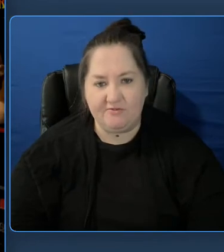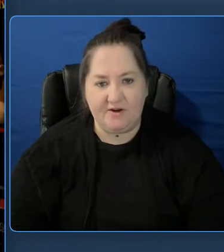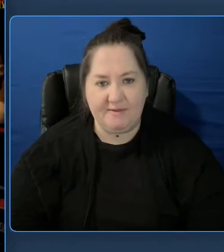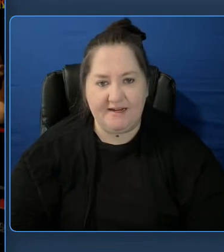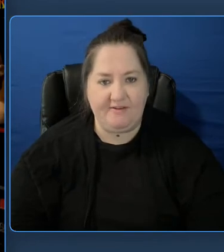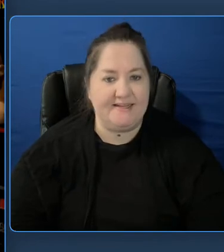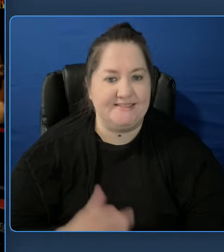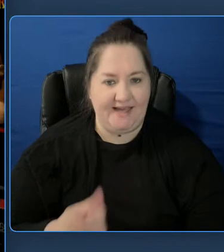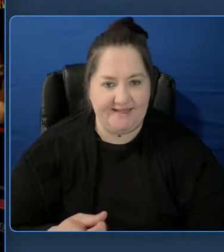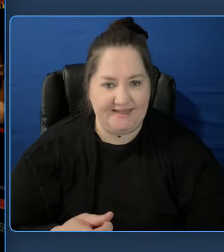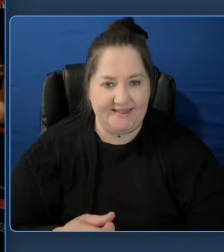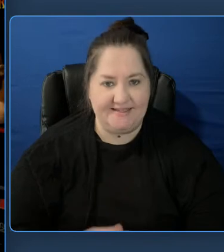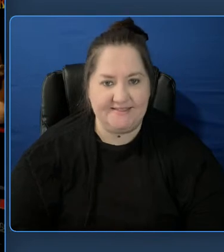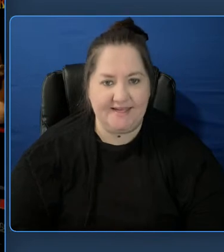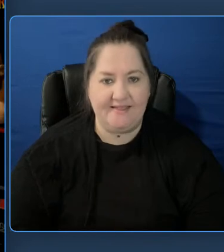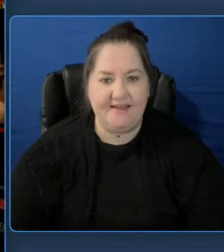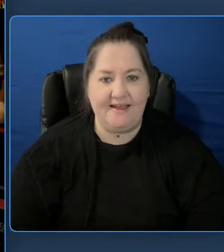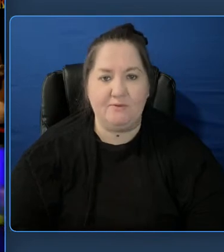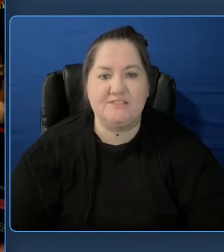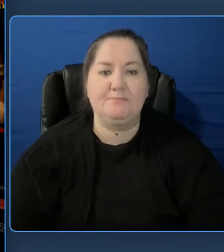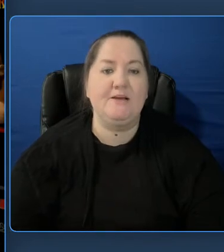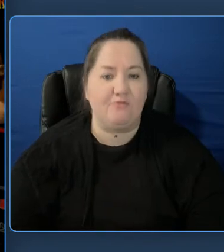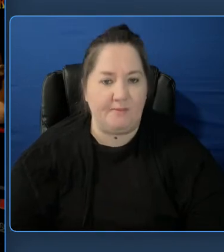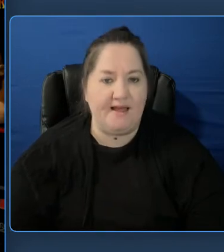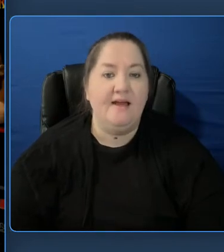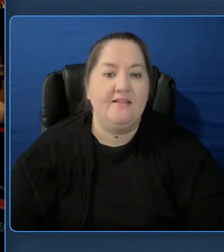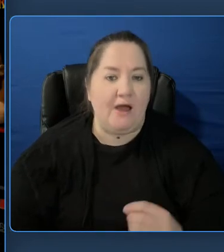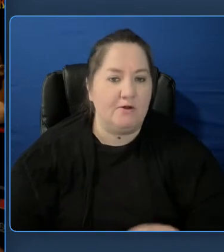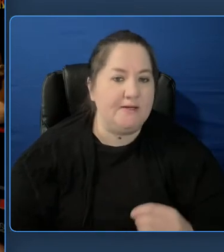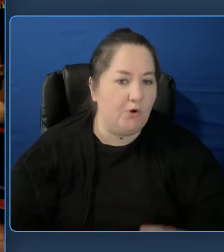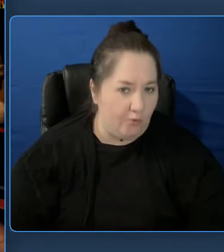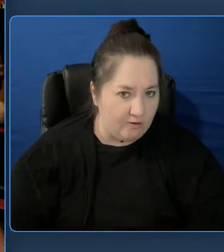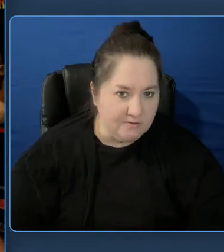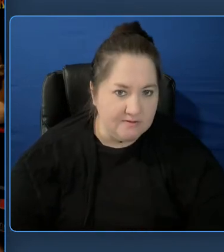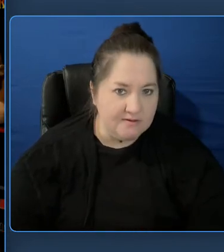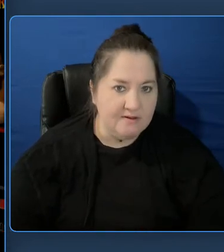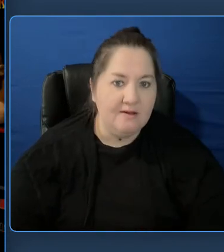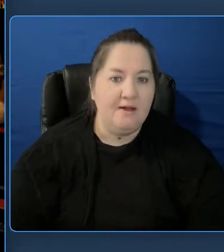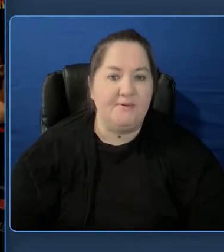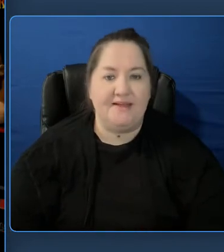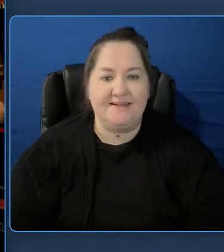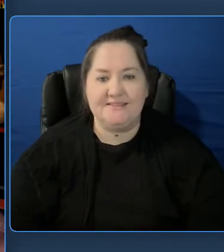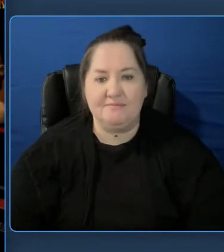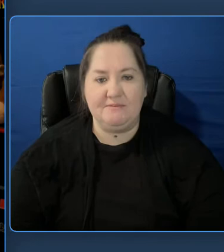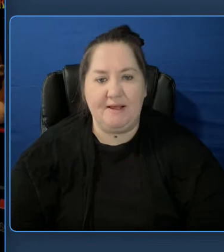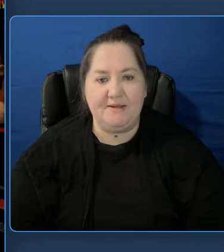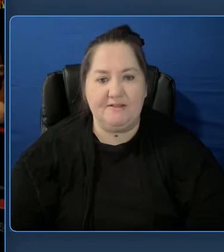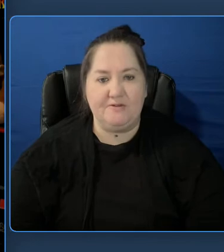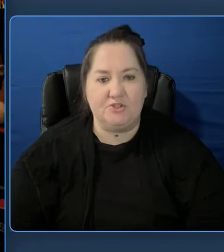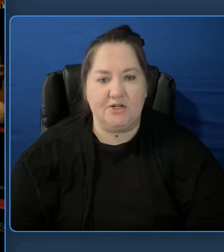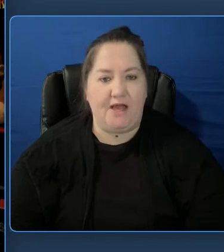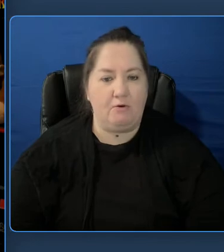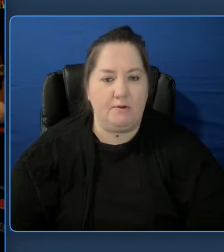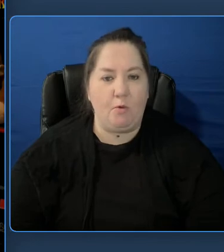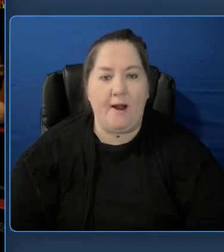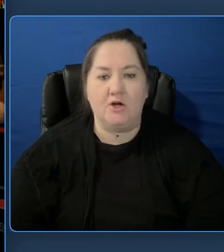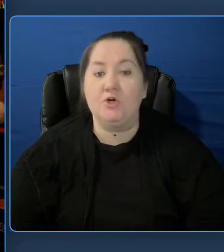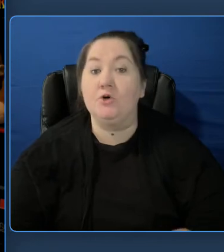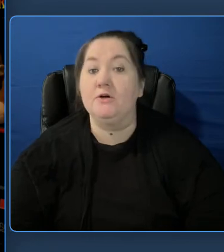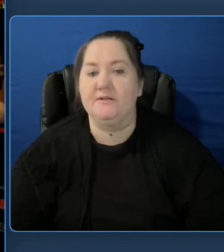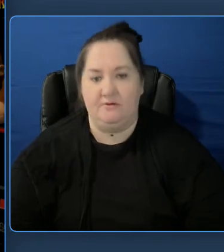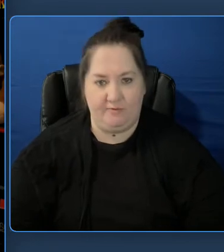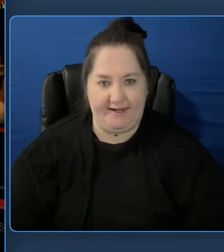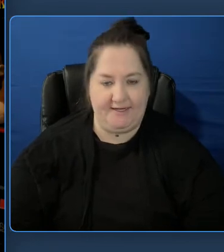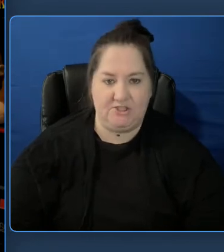it right here in front of me. And if I could sign like this, and then it would speak for me, that would be cool. But that's something maybe in the future, and that would